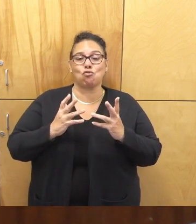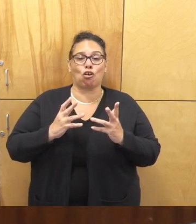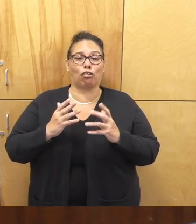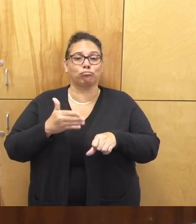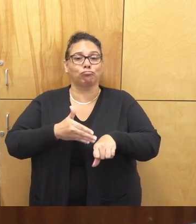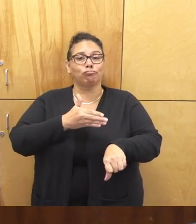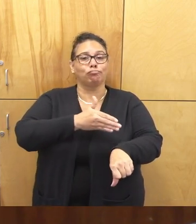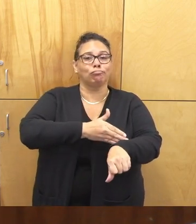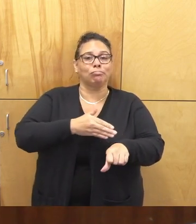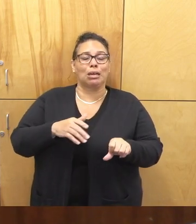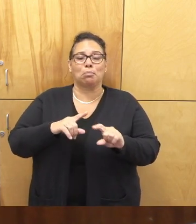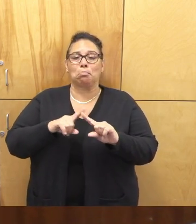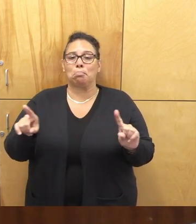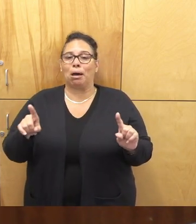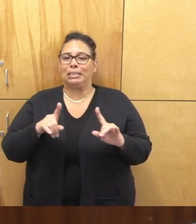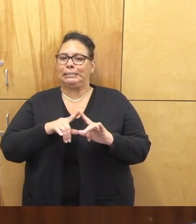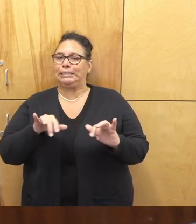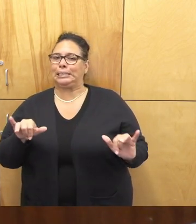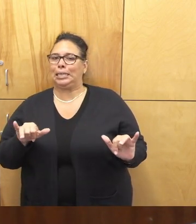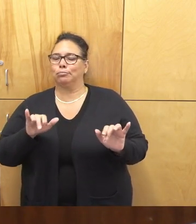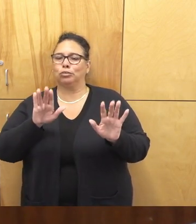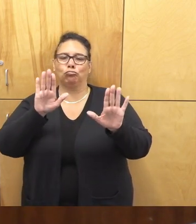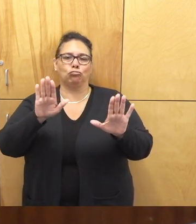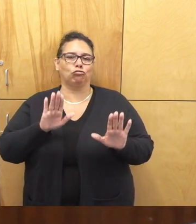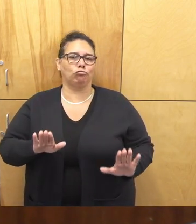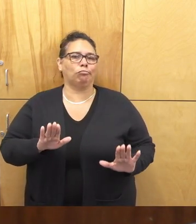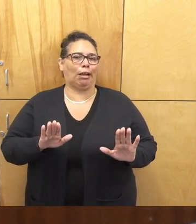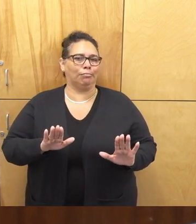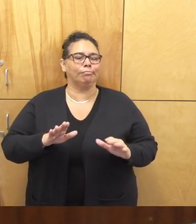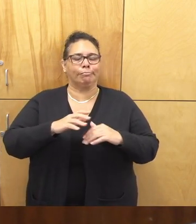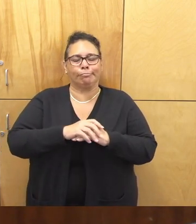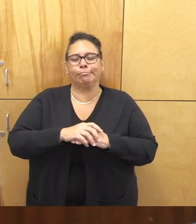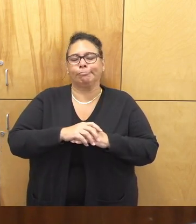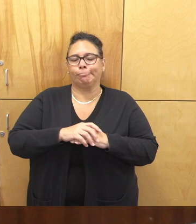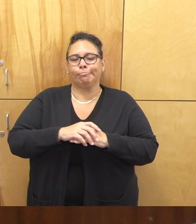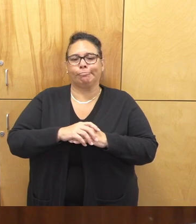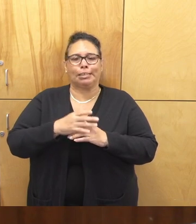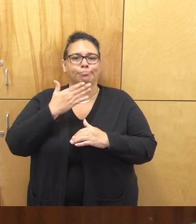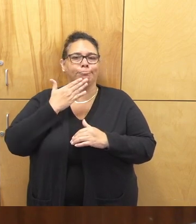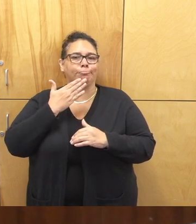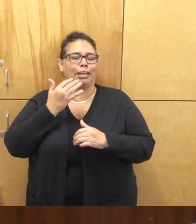great turnout. And I just wanted to give everyone who was involved in putting on